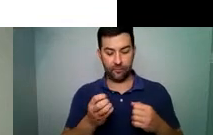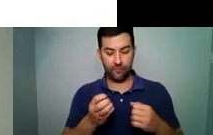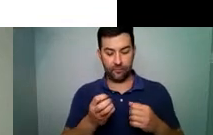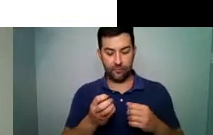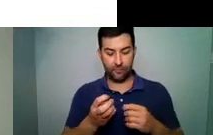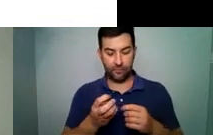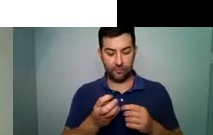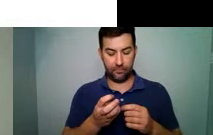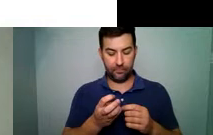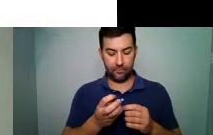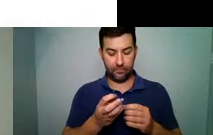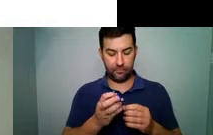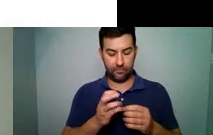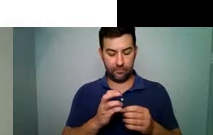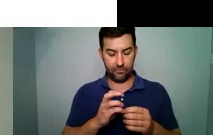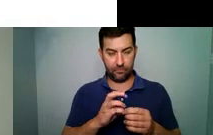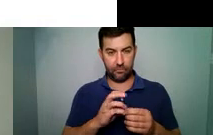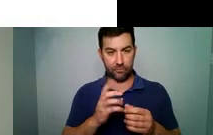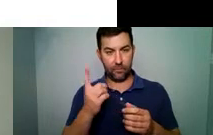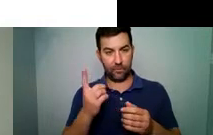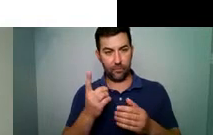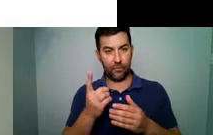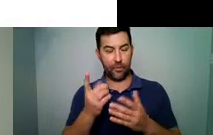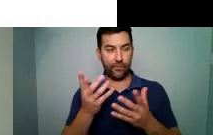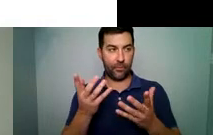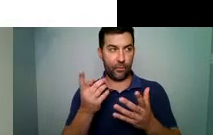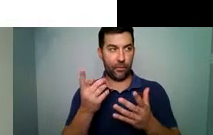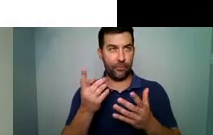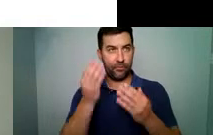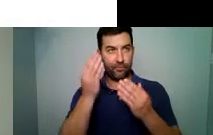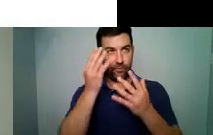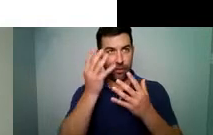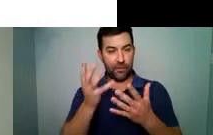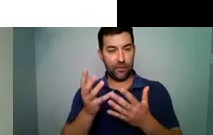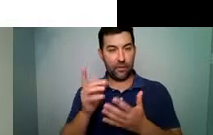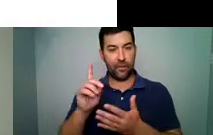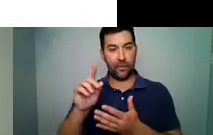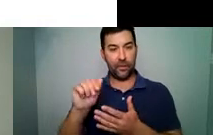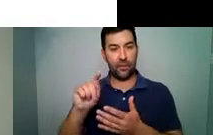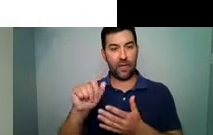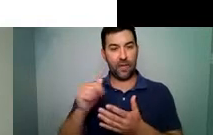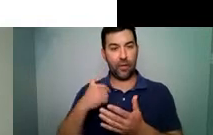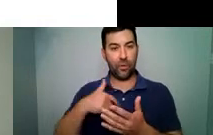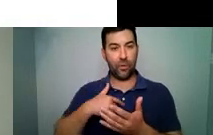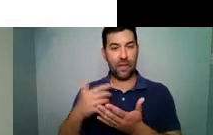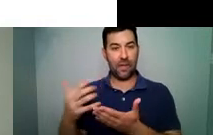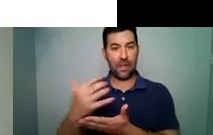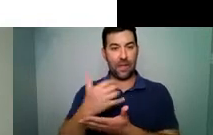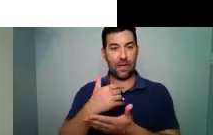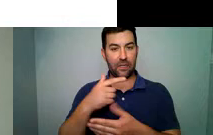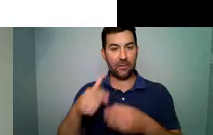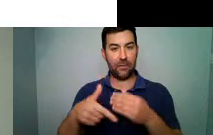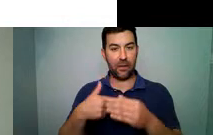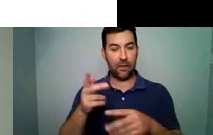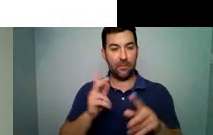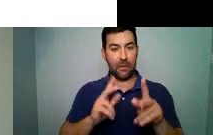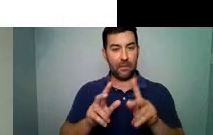One sort of fact of life is that the data we collect about people making transit